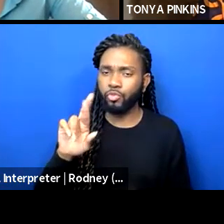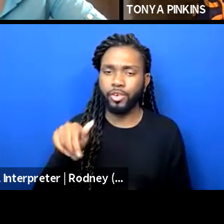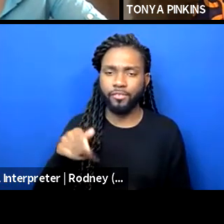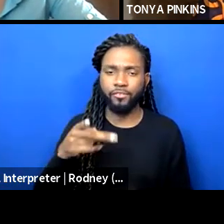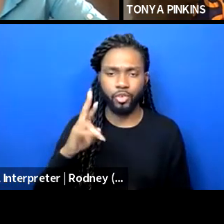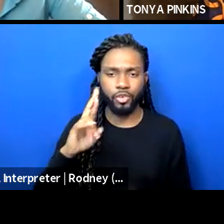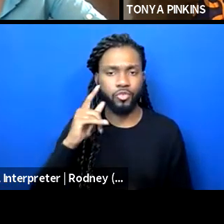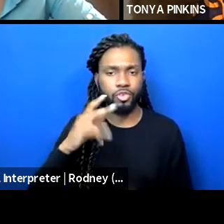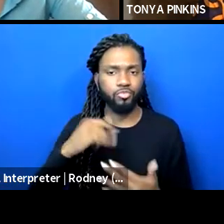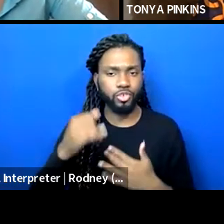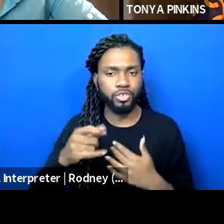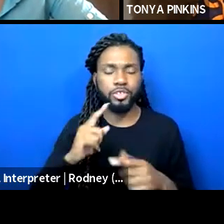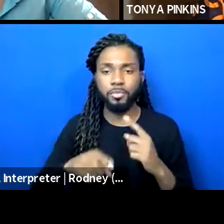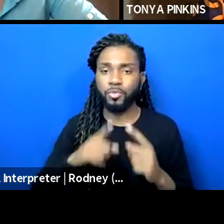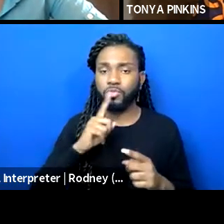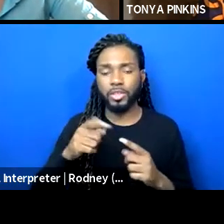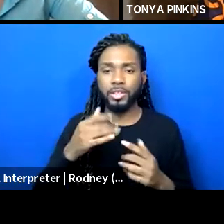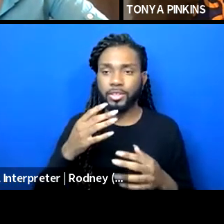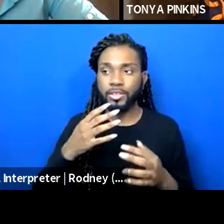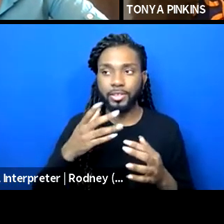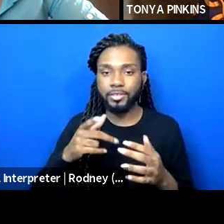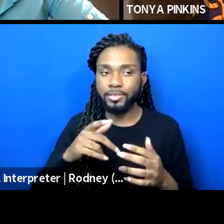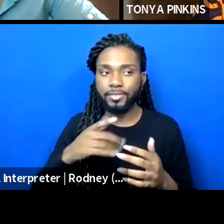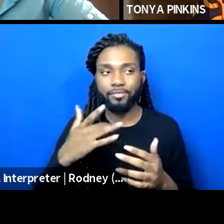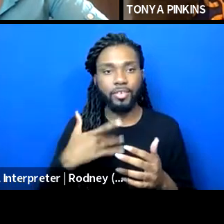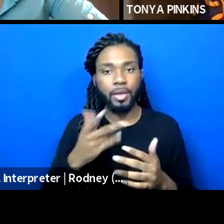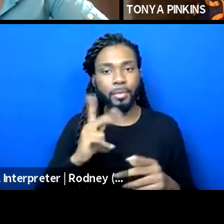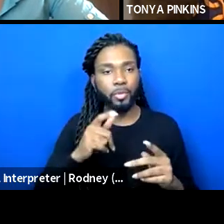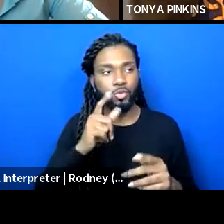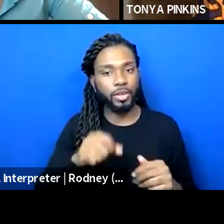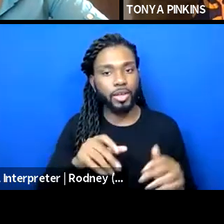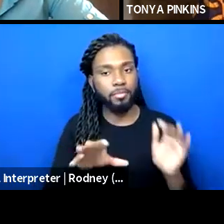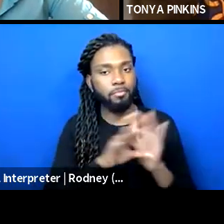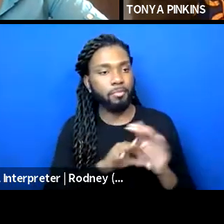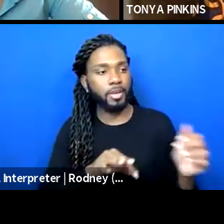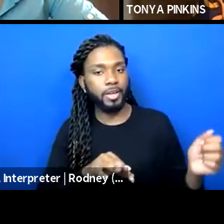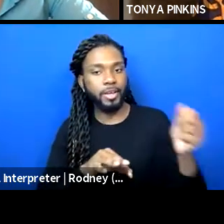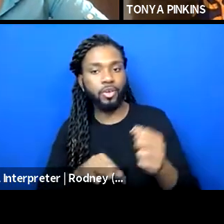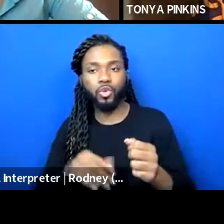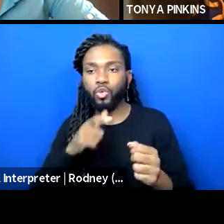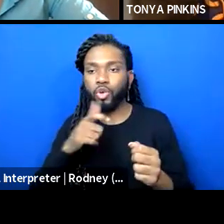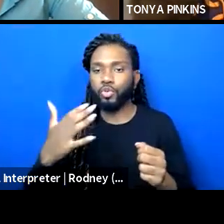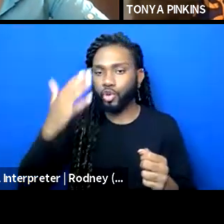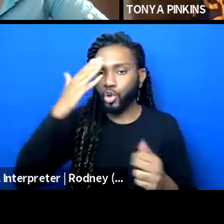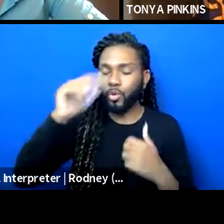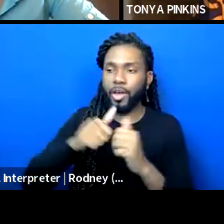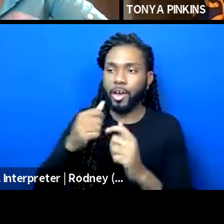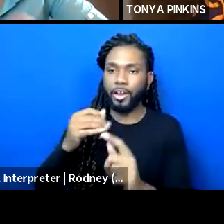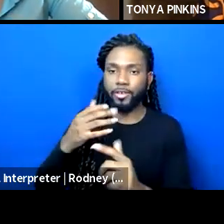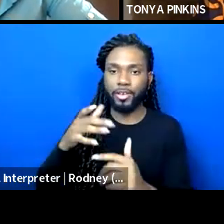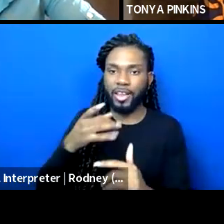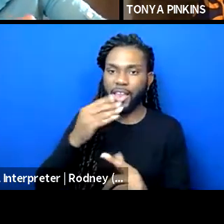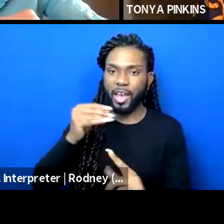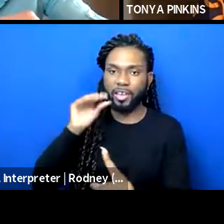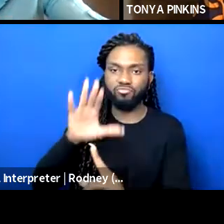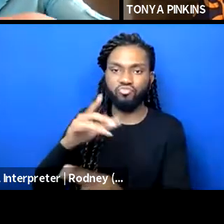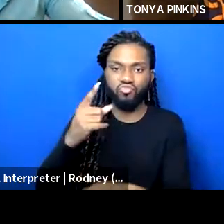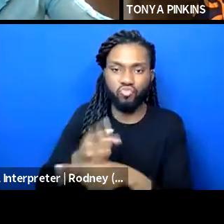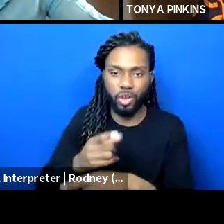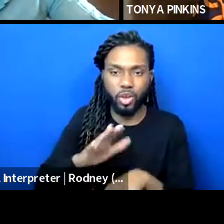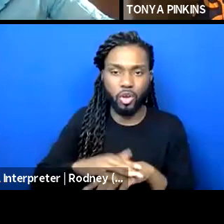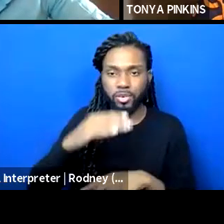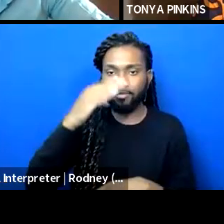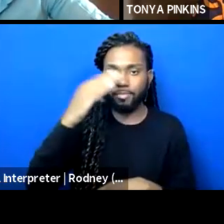to about the importance of lighting Black skin, you know, for example. So being able to recruit people to work on